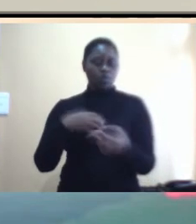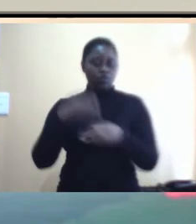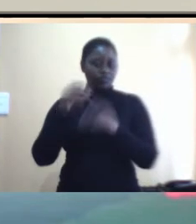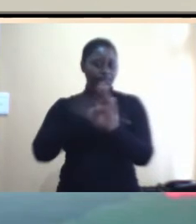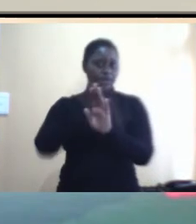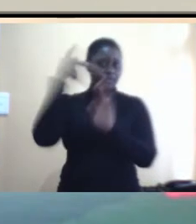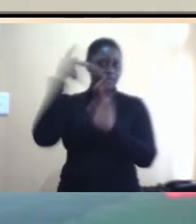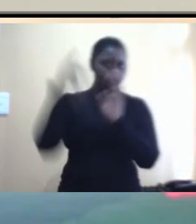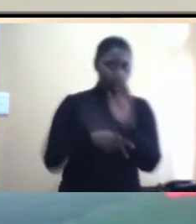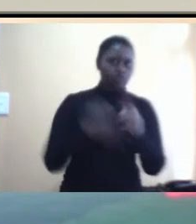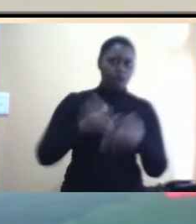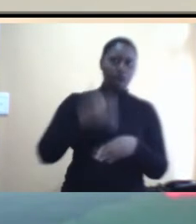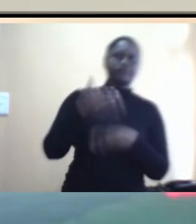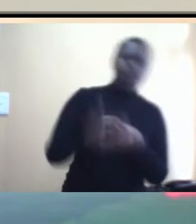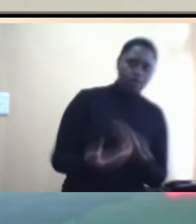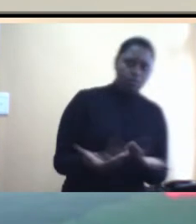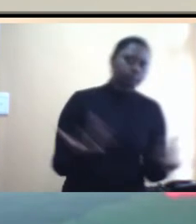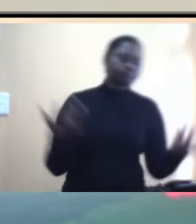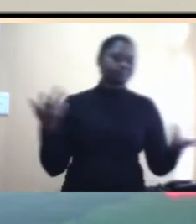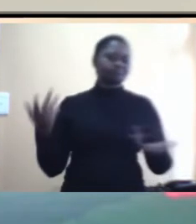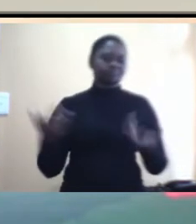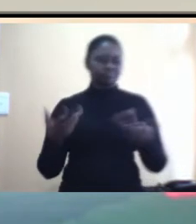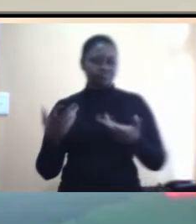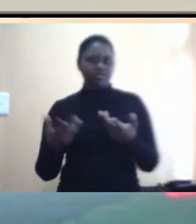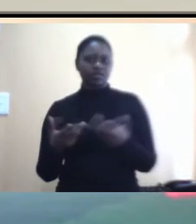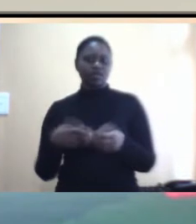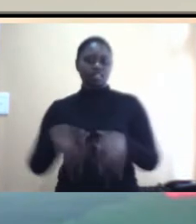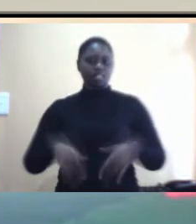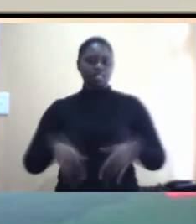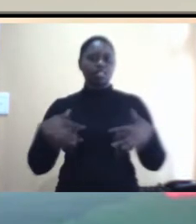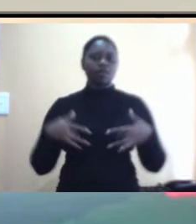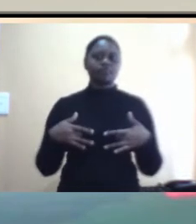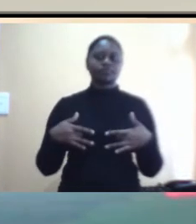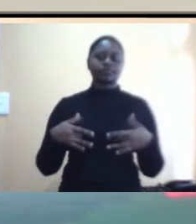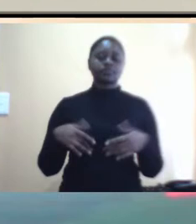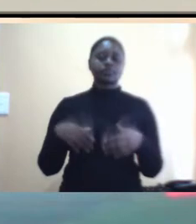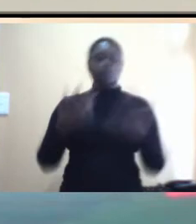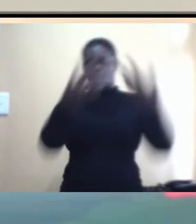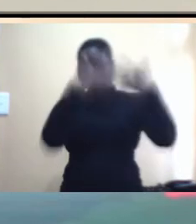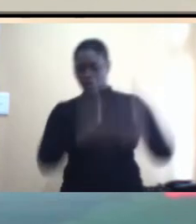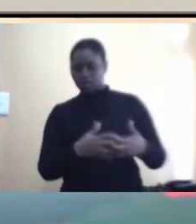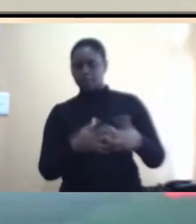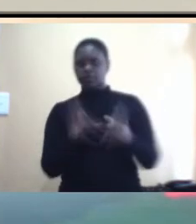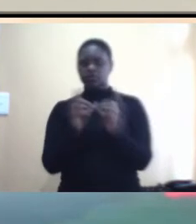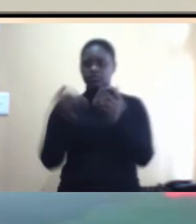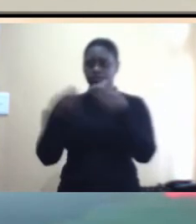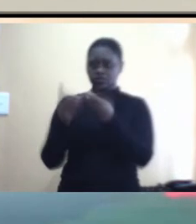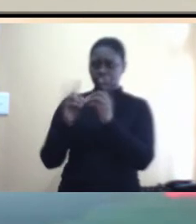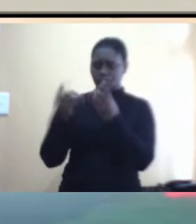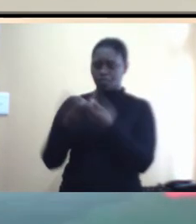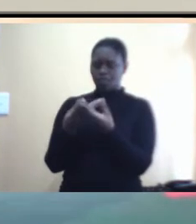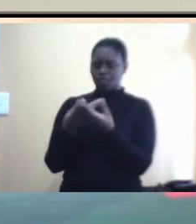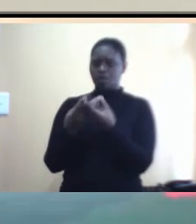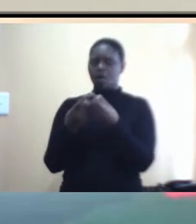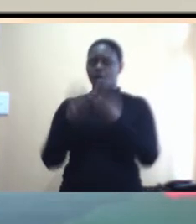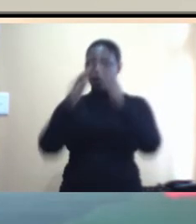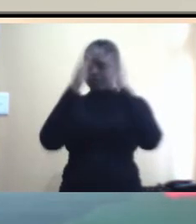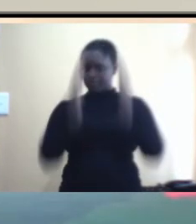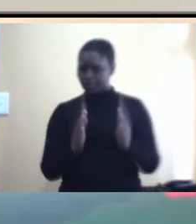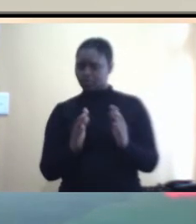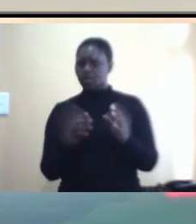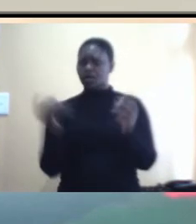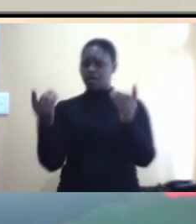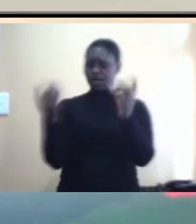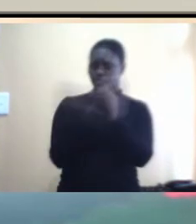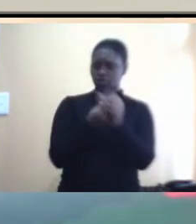project even after its lifespan. Collaborating with the Department of Human Settlement and Department